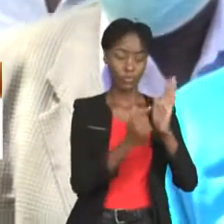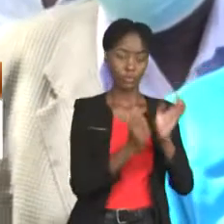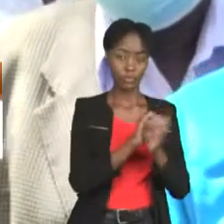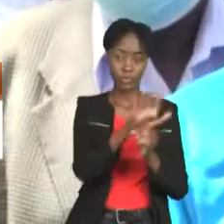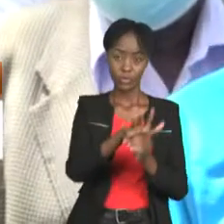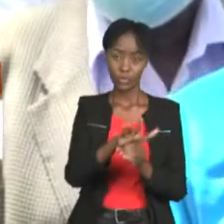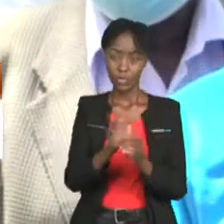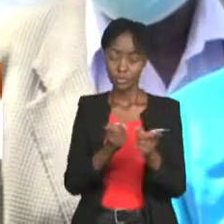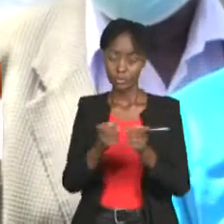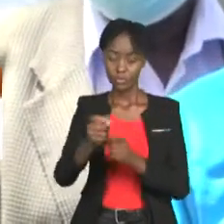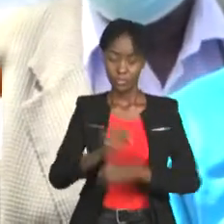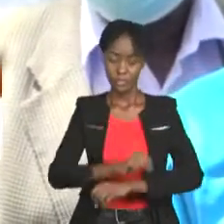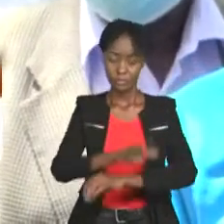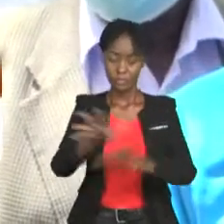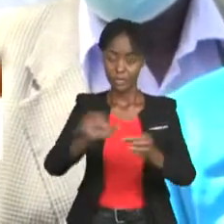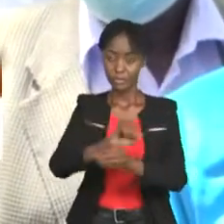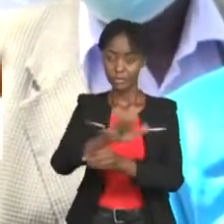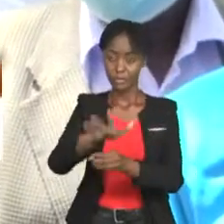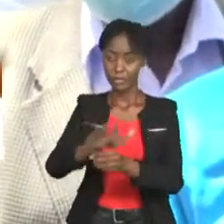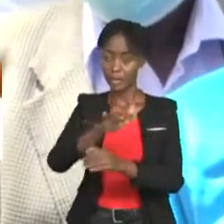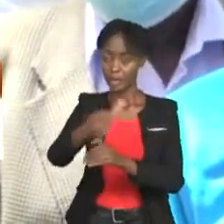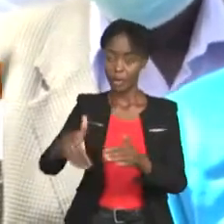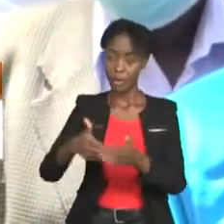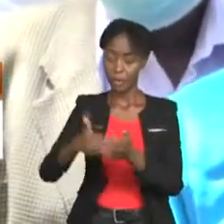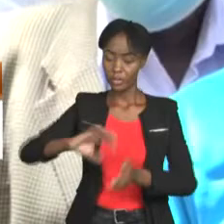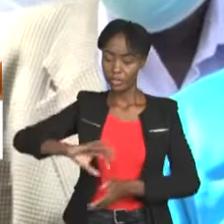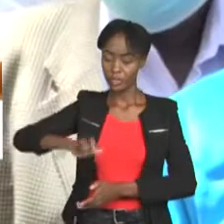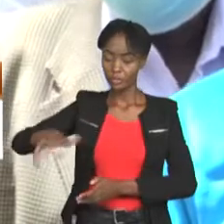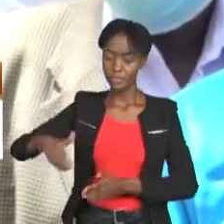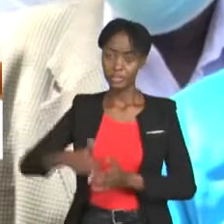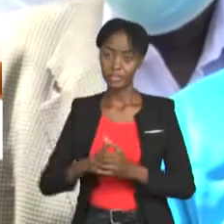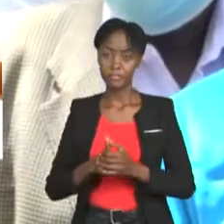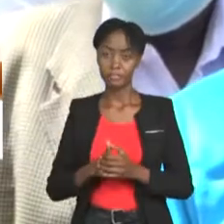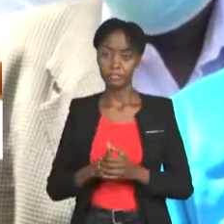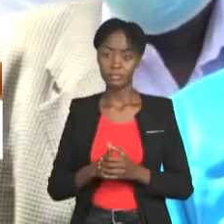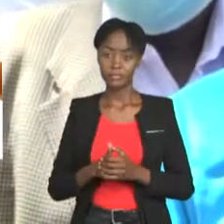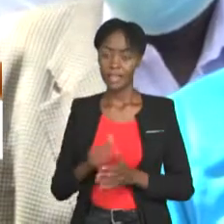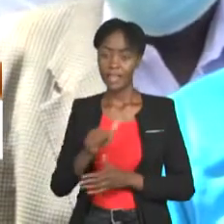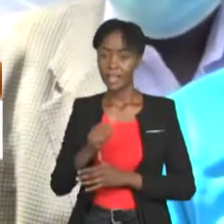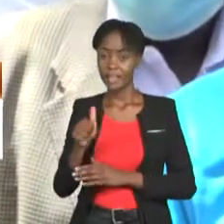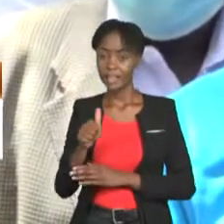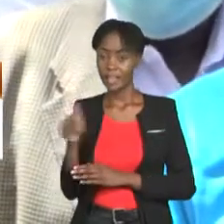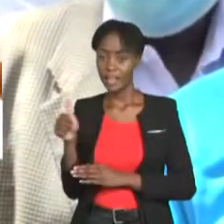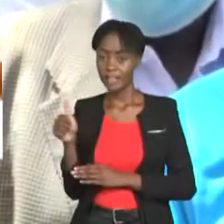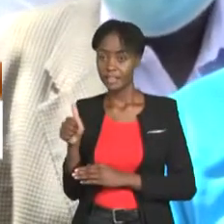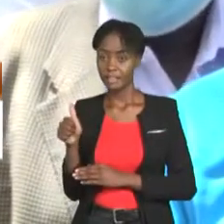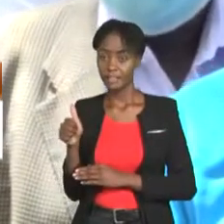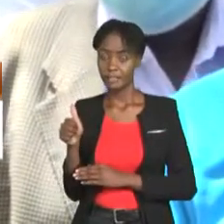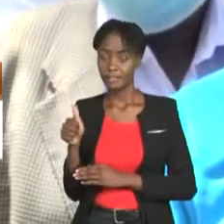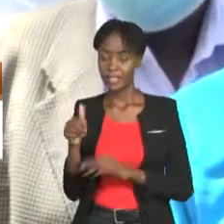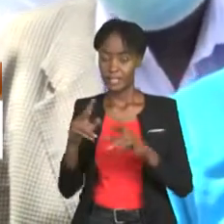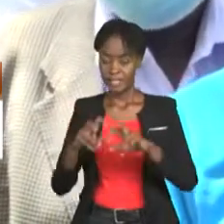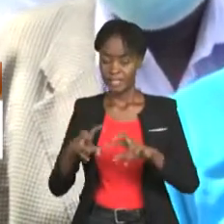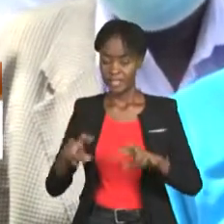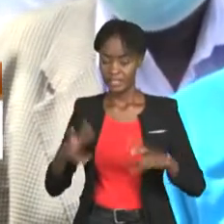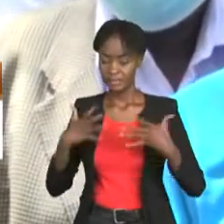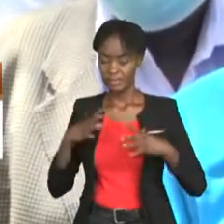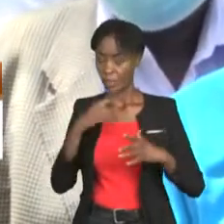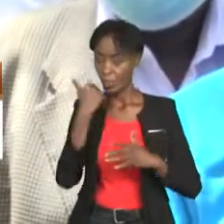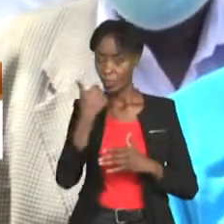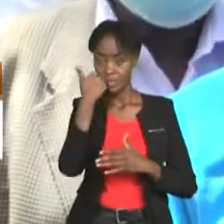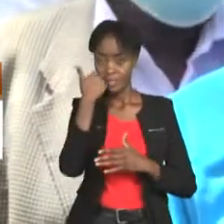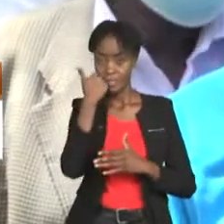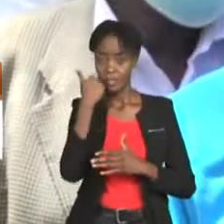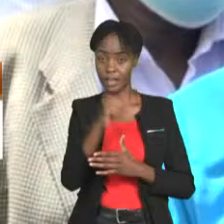of COVID-19 across all the county schools, together with internal contact tracing mechanisms and